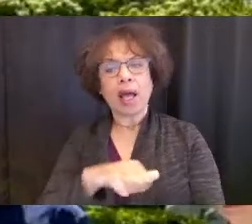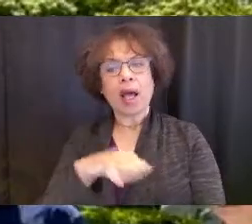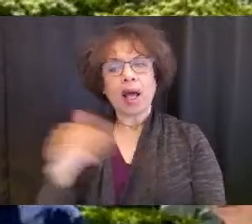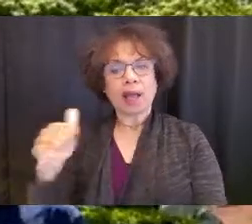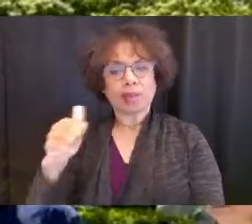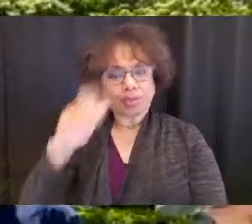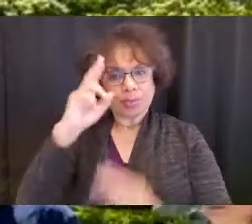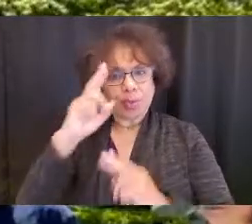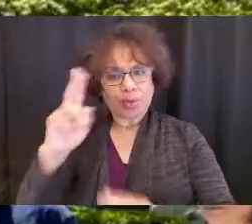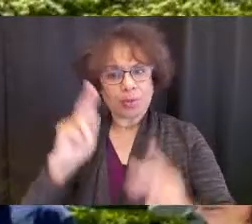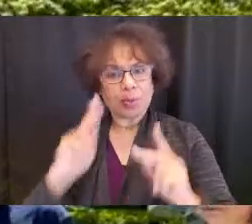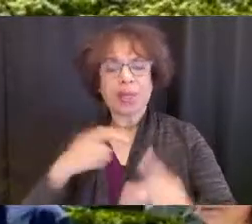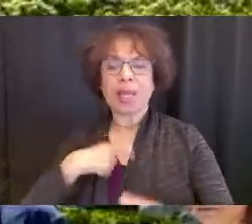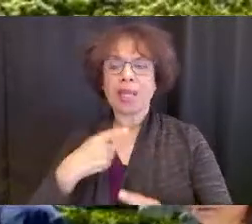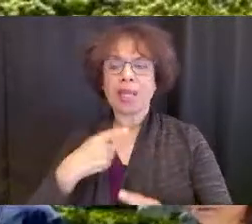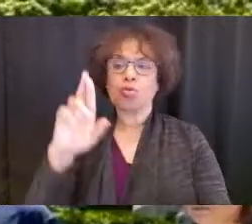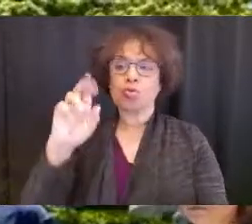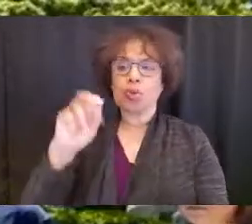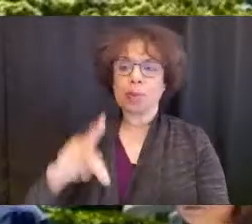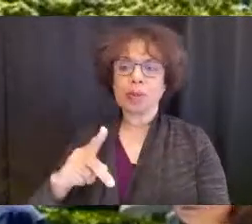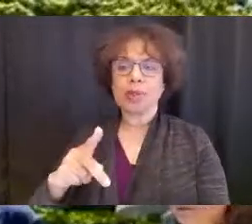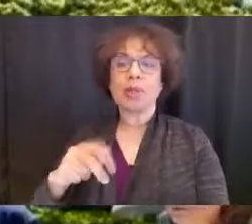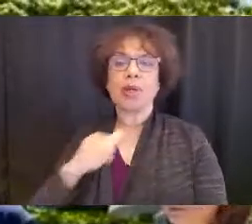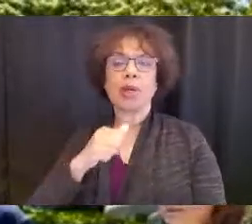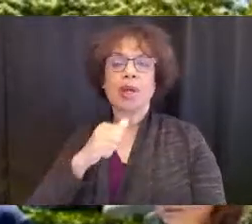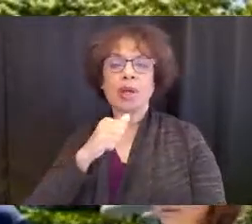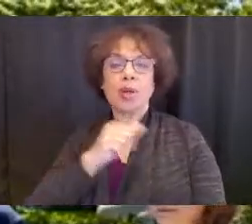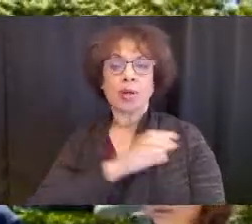course, Representative Congresswoman Katherine Clark.